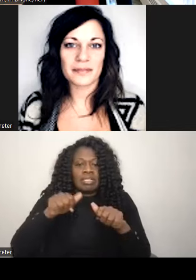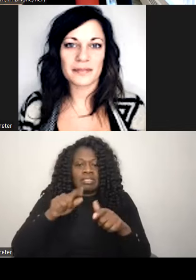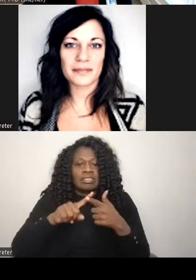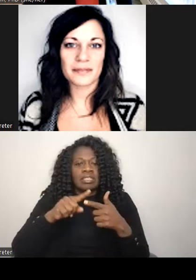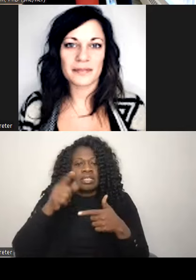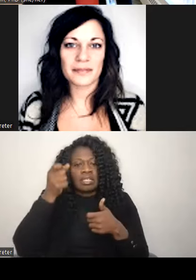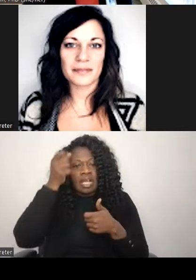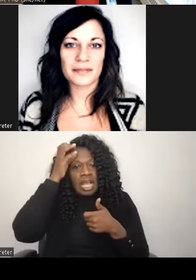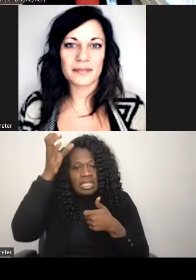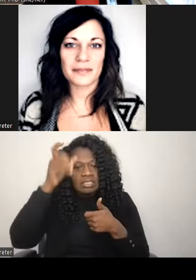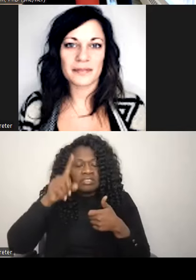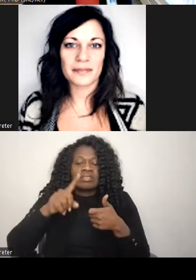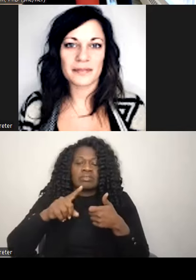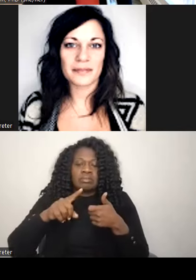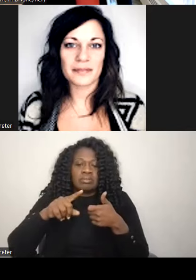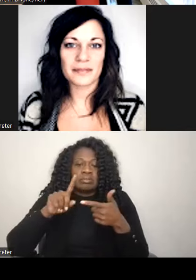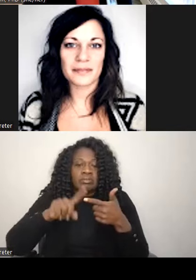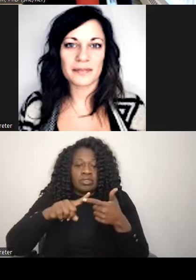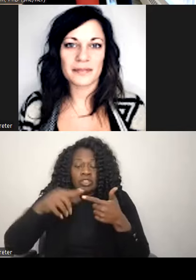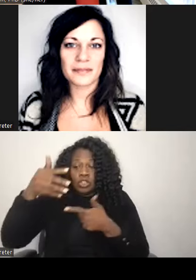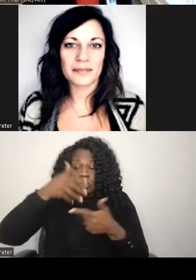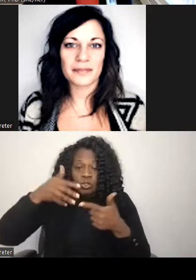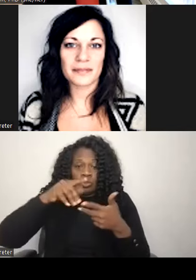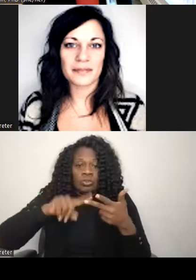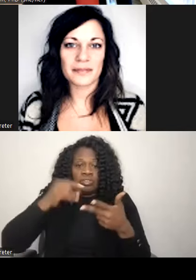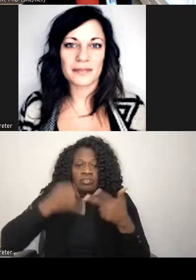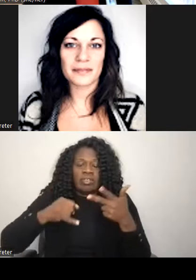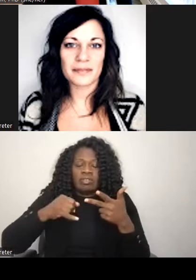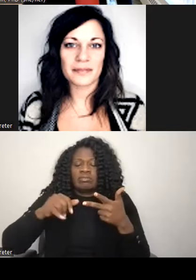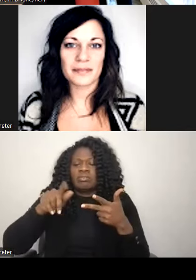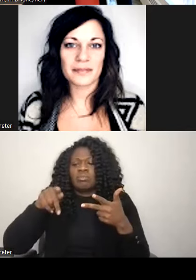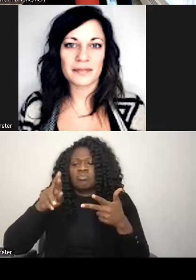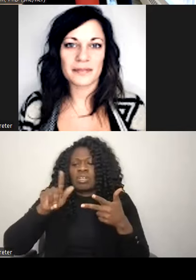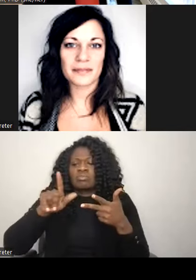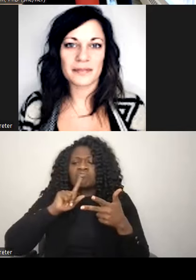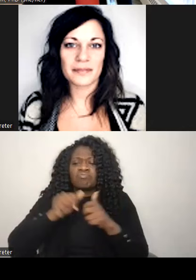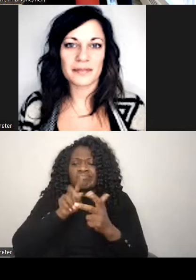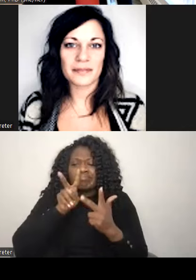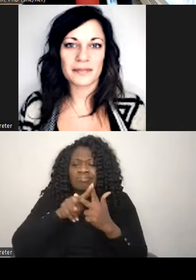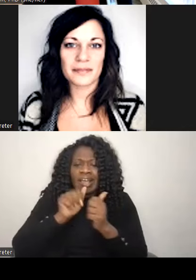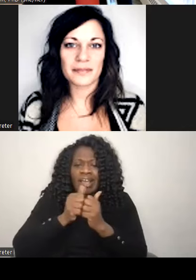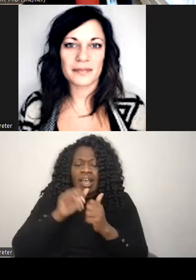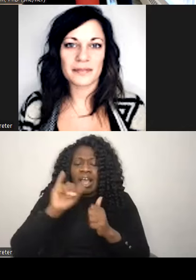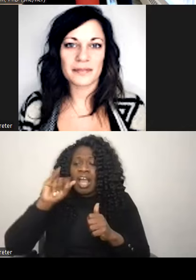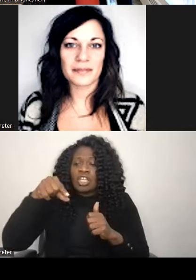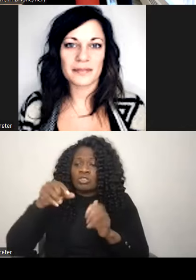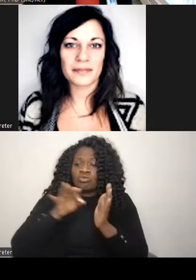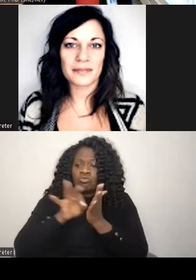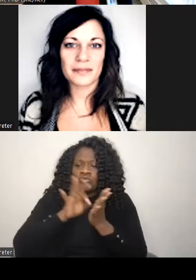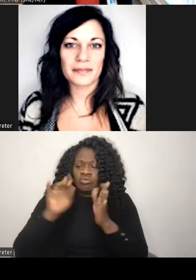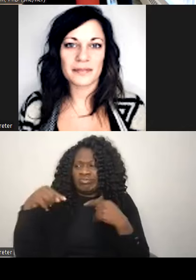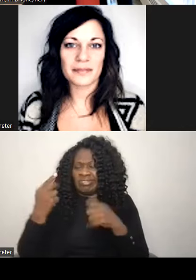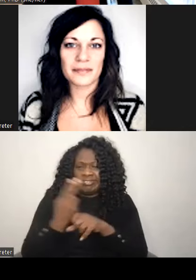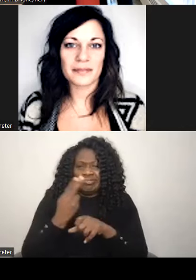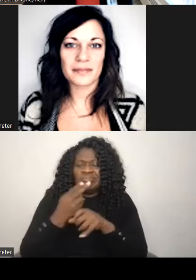conceptual or cognitive, the other is social, and then the final is practical. So IQ scores, which have historically been used